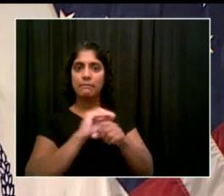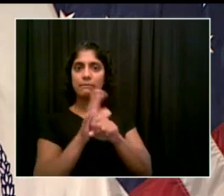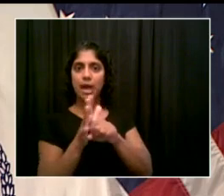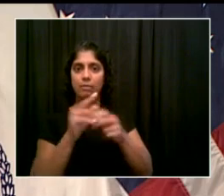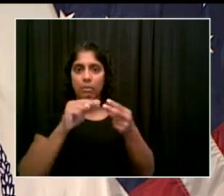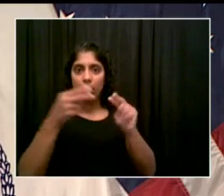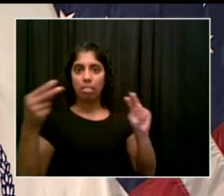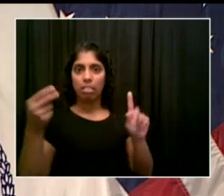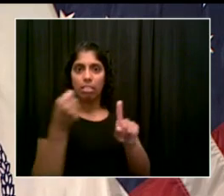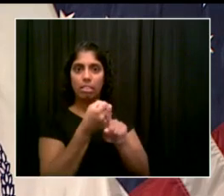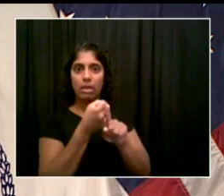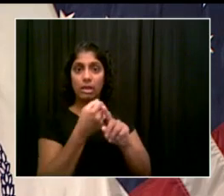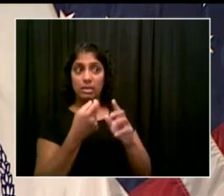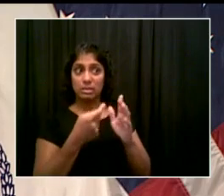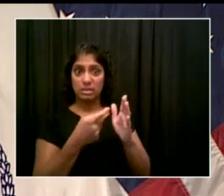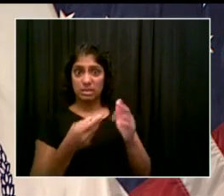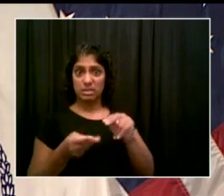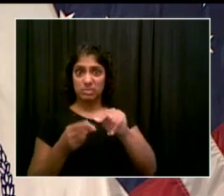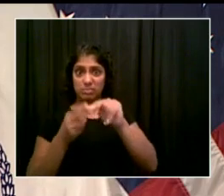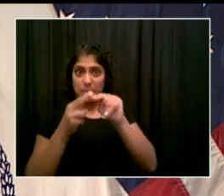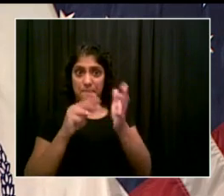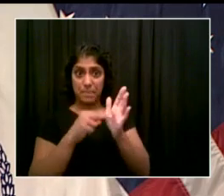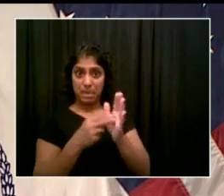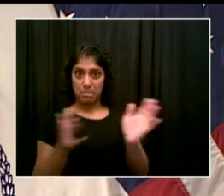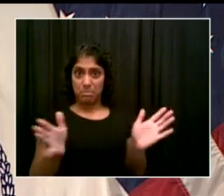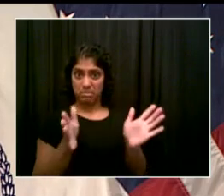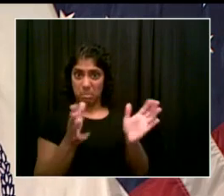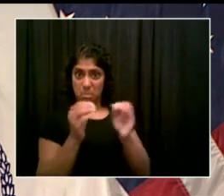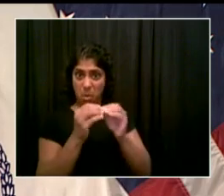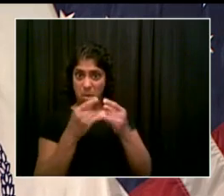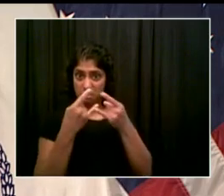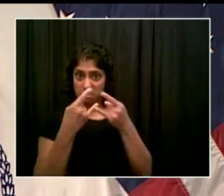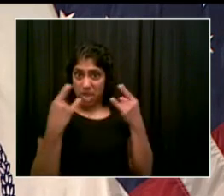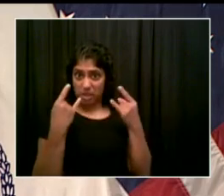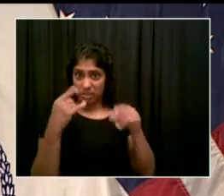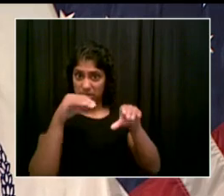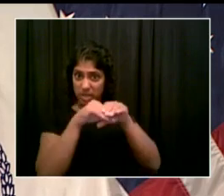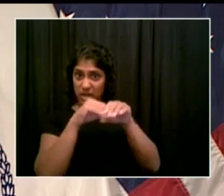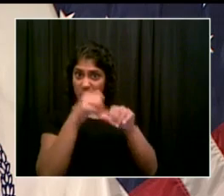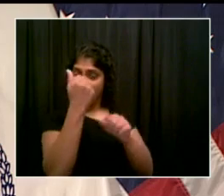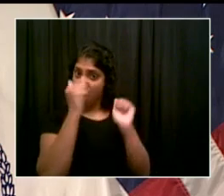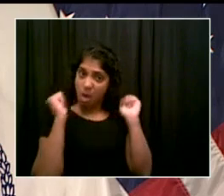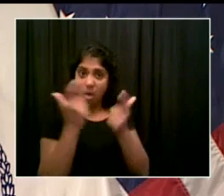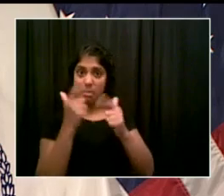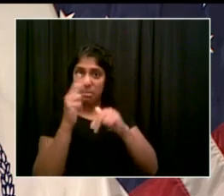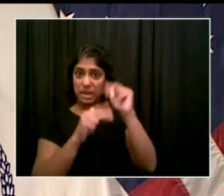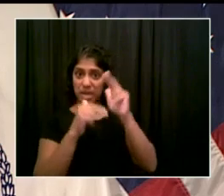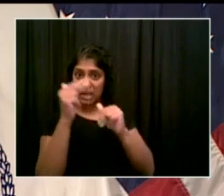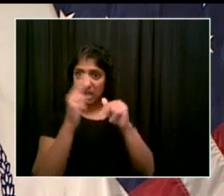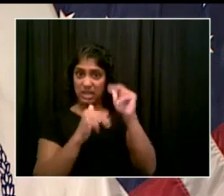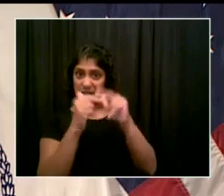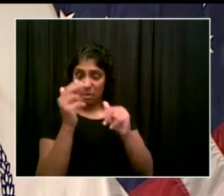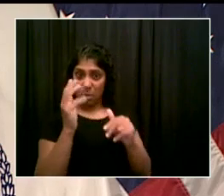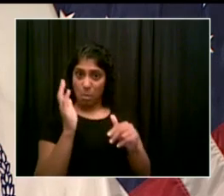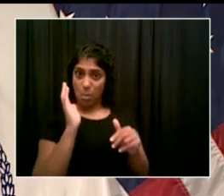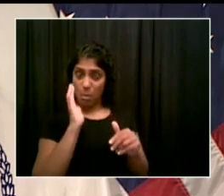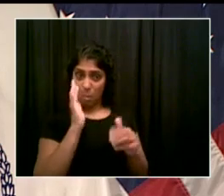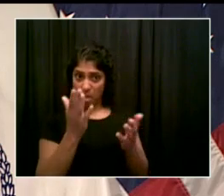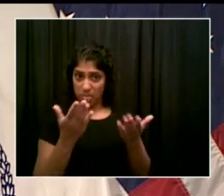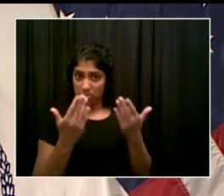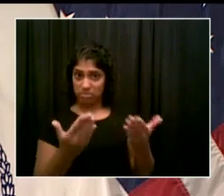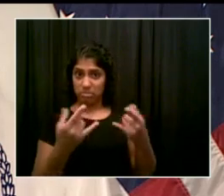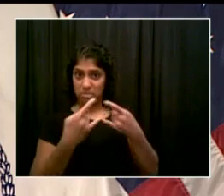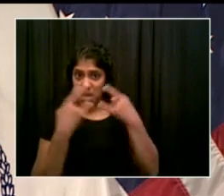to Dr. Choksi and Dr. Katz. I made an analogy in an interview this morning. And I said, look,